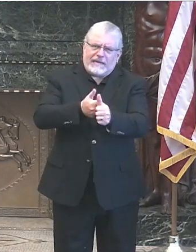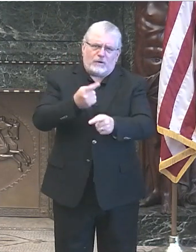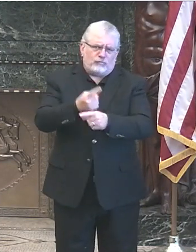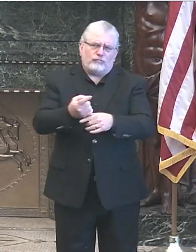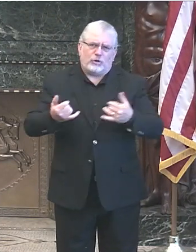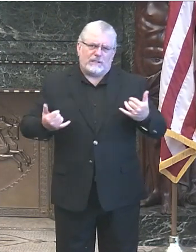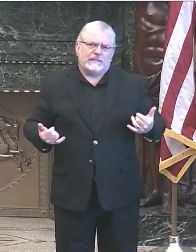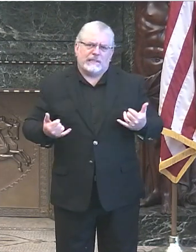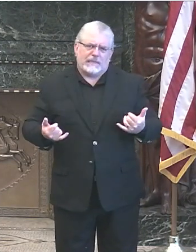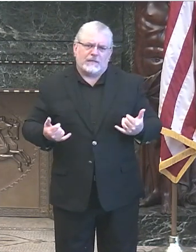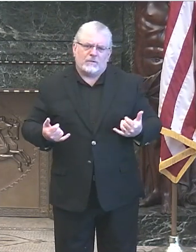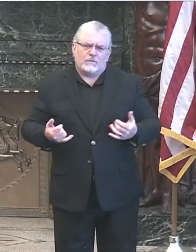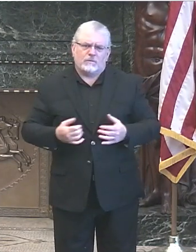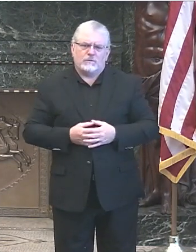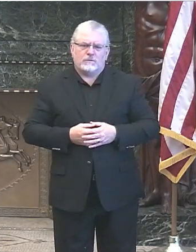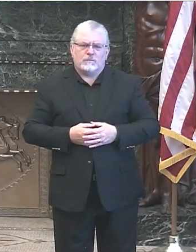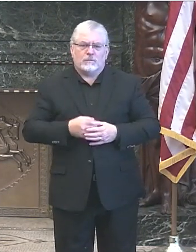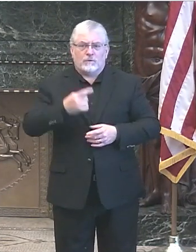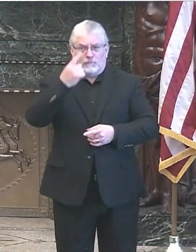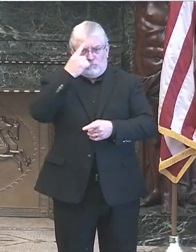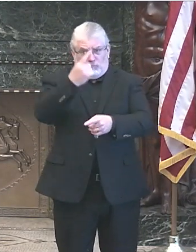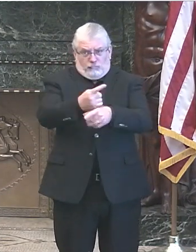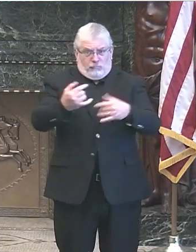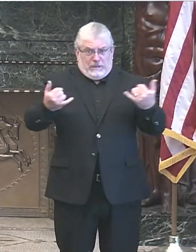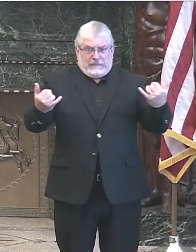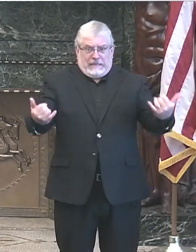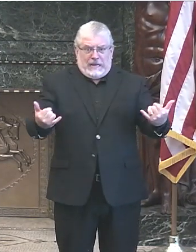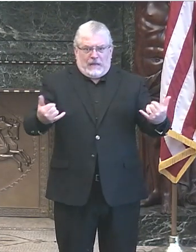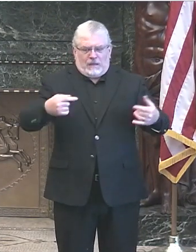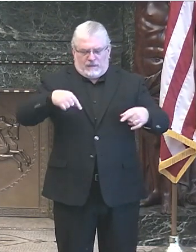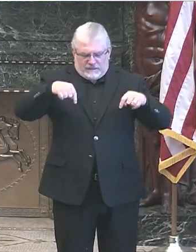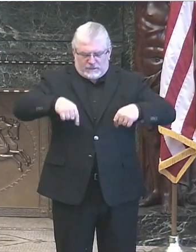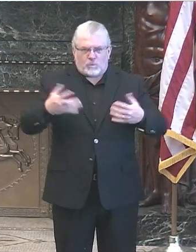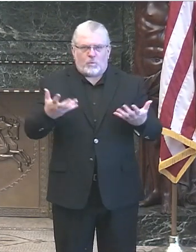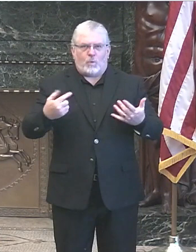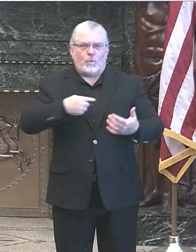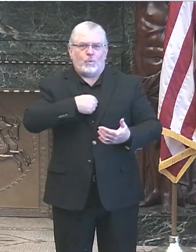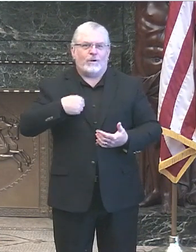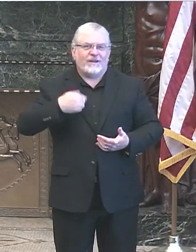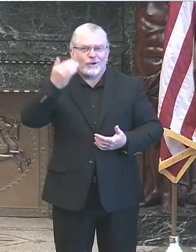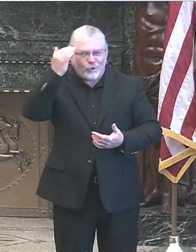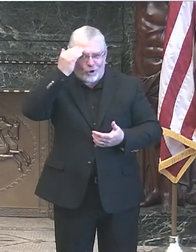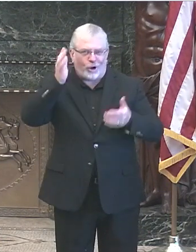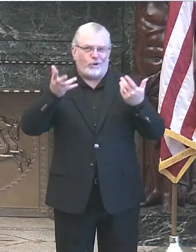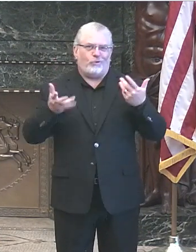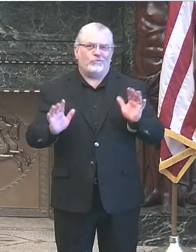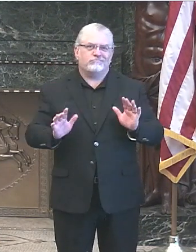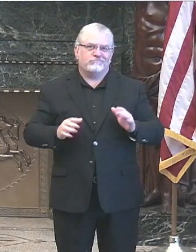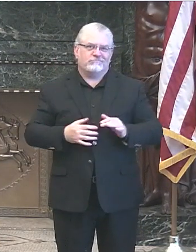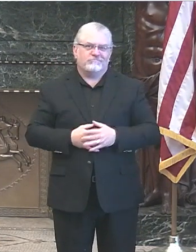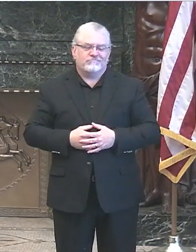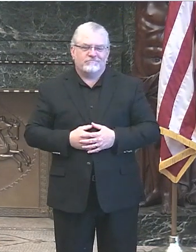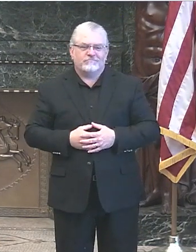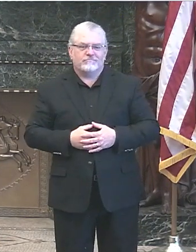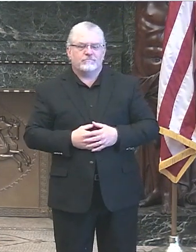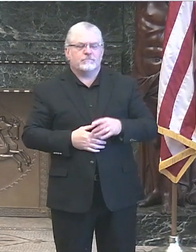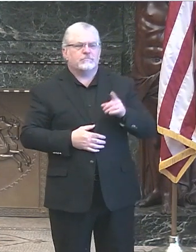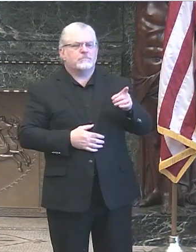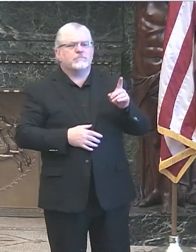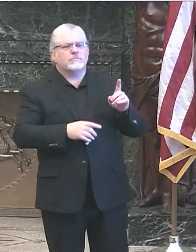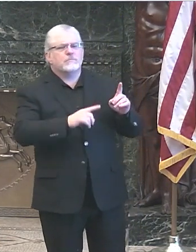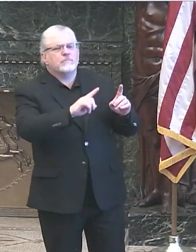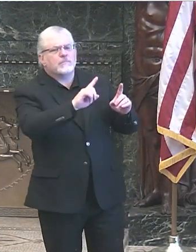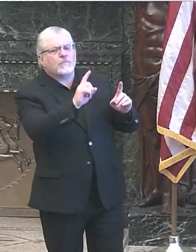but at the moment, things are looking a little bit better. Okay. And, had the city previously been... And